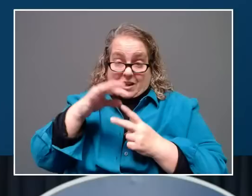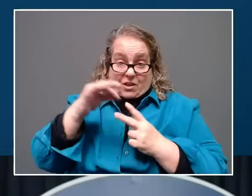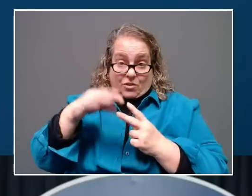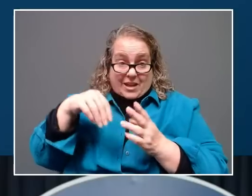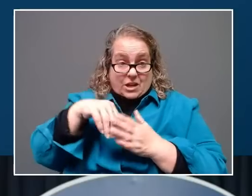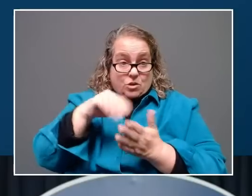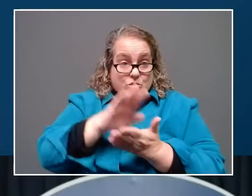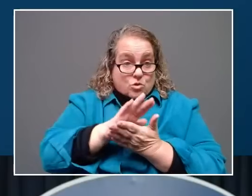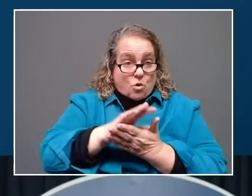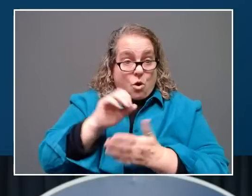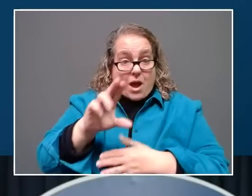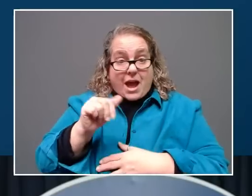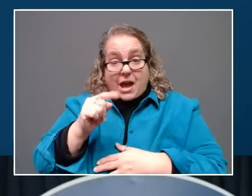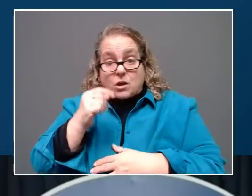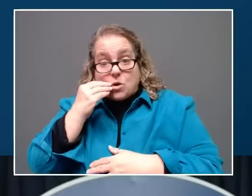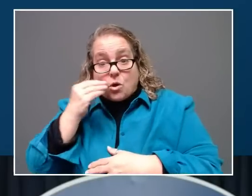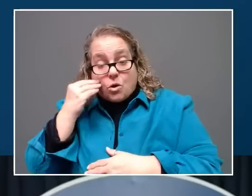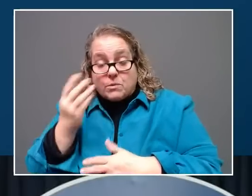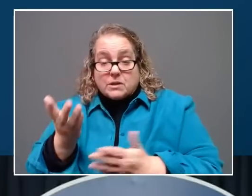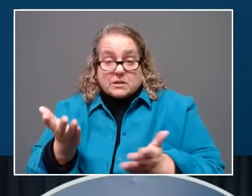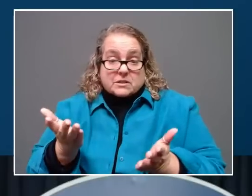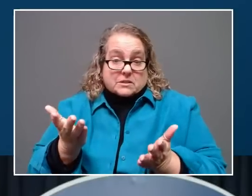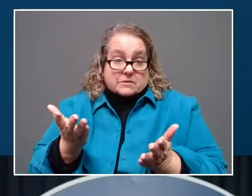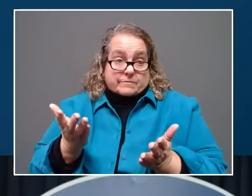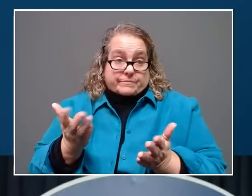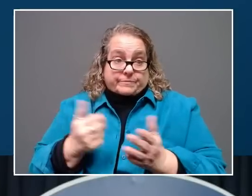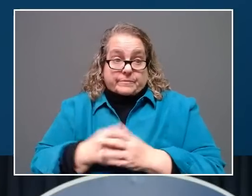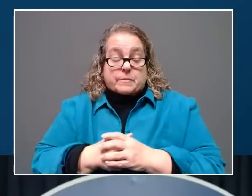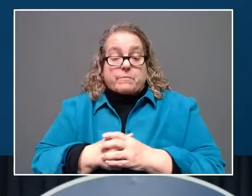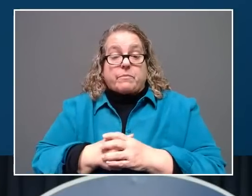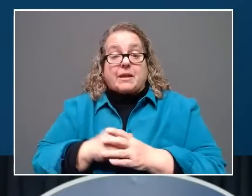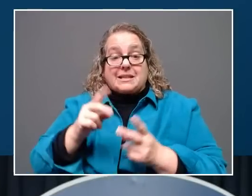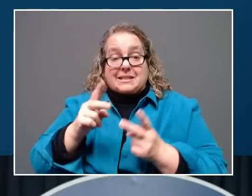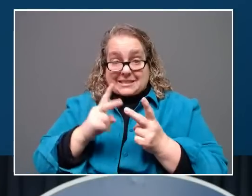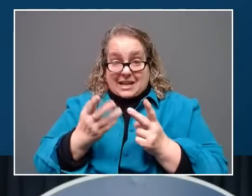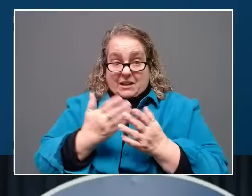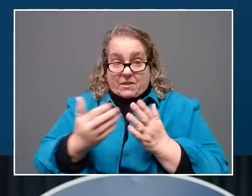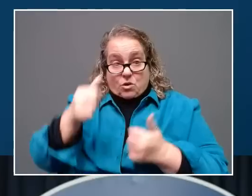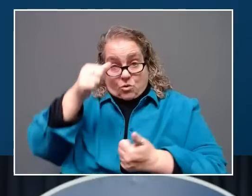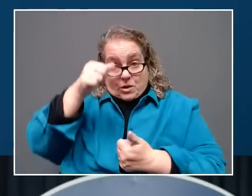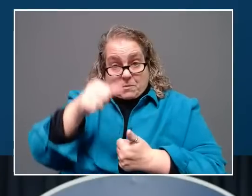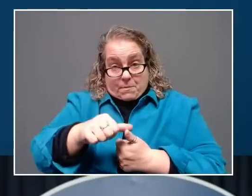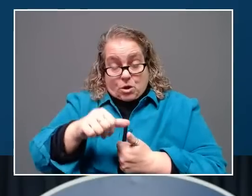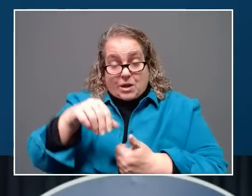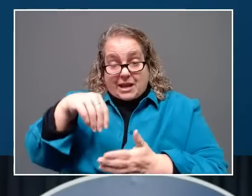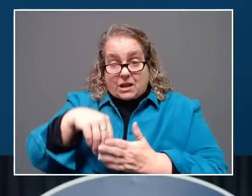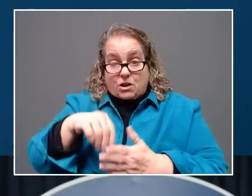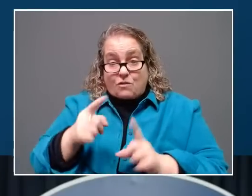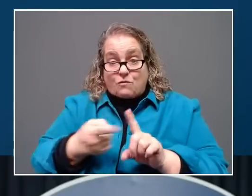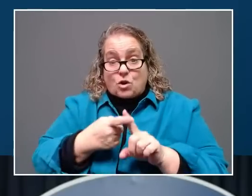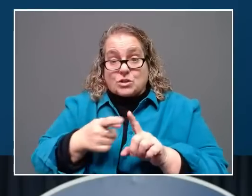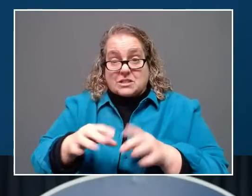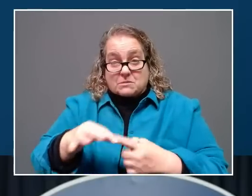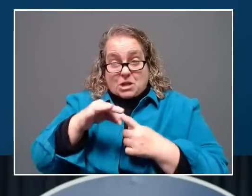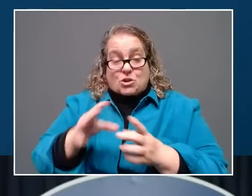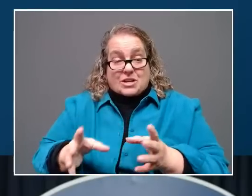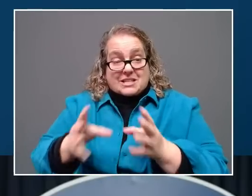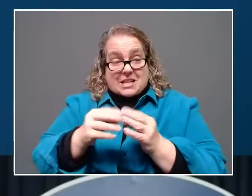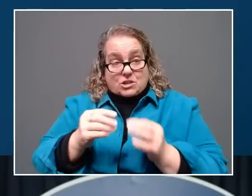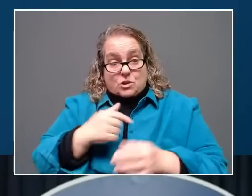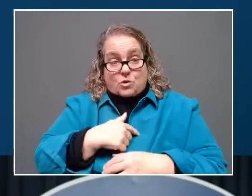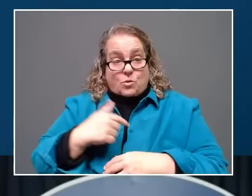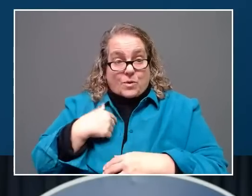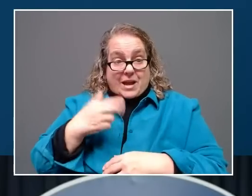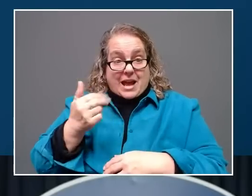at home would be significant. The second, remember in the first special session, the